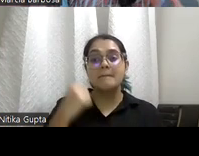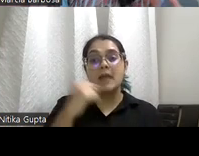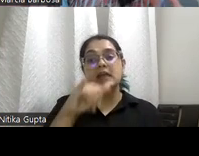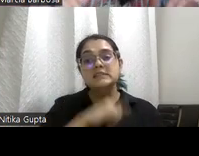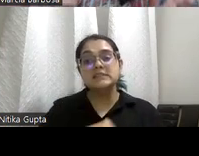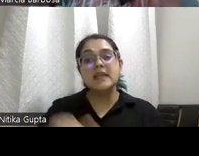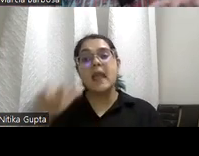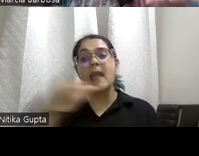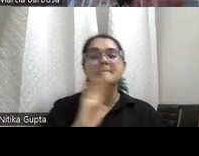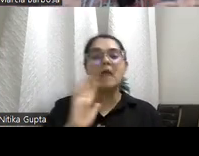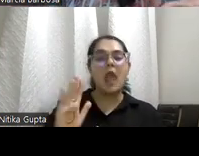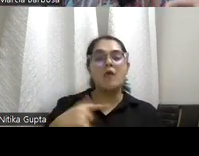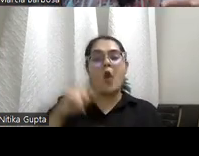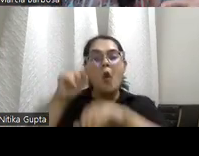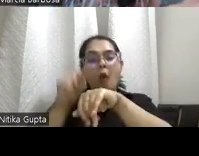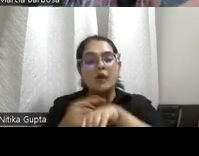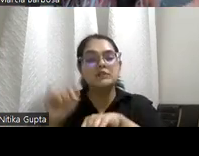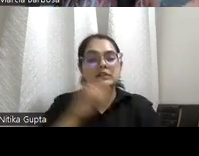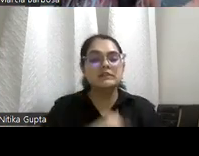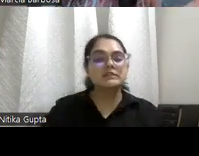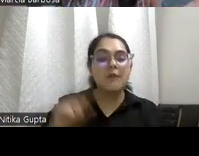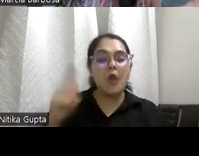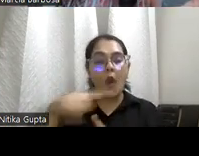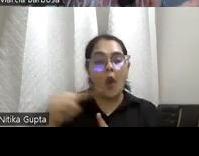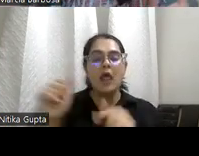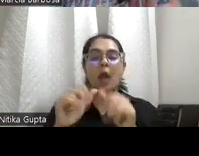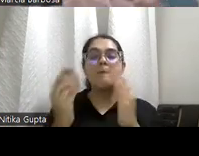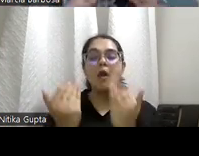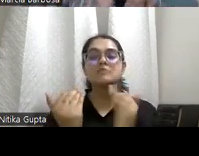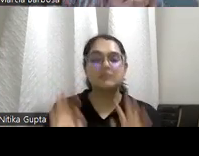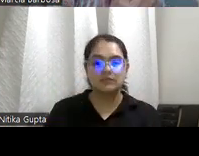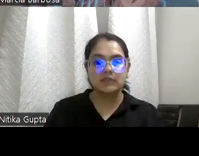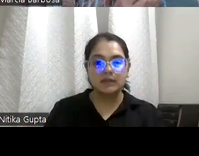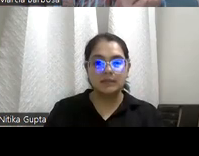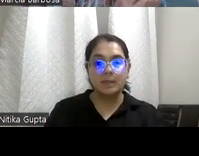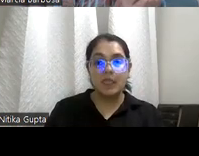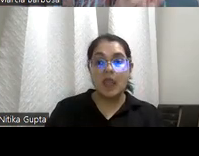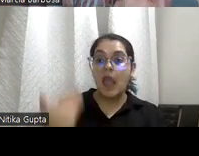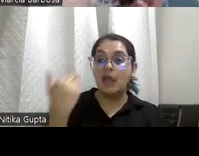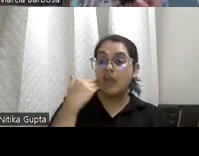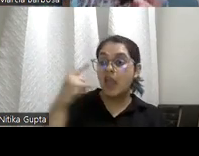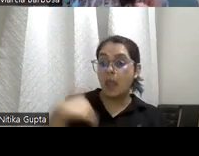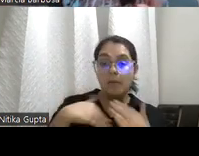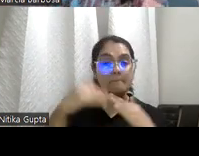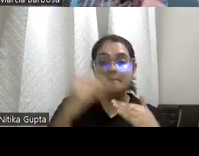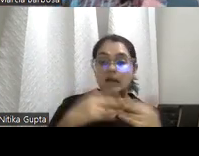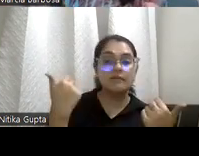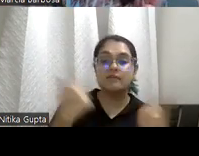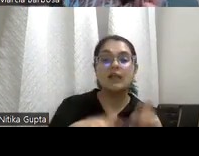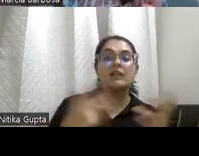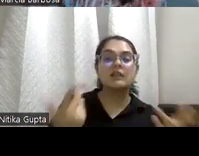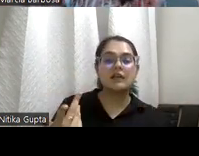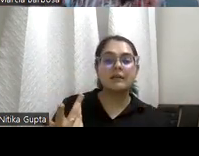chance, have the same possibility. But while we cannot build this world, we build